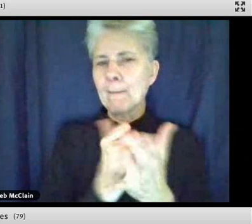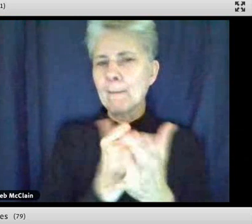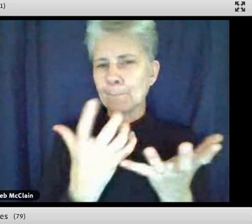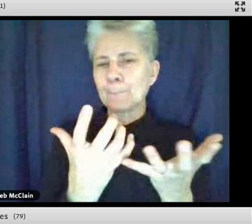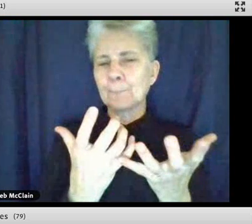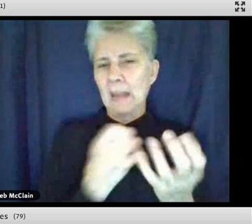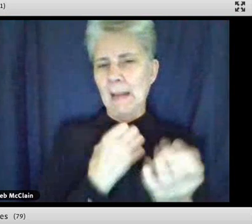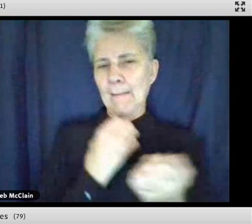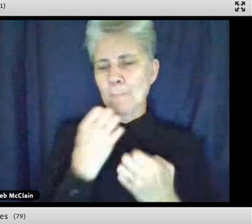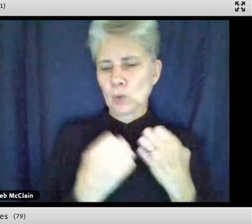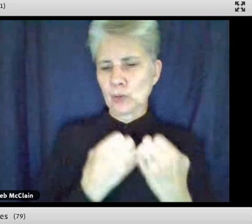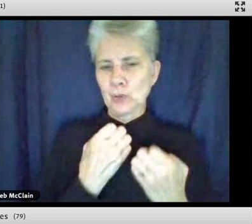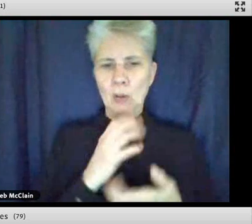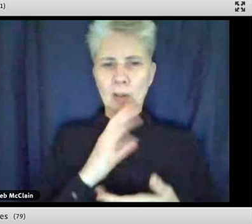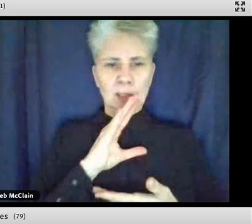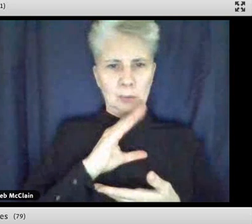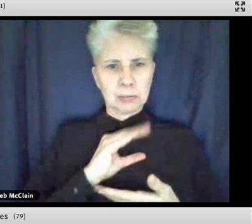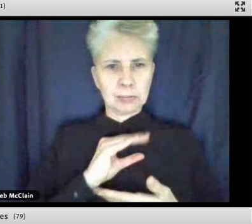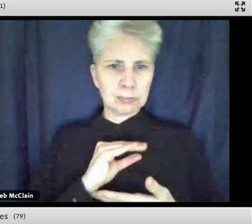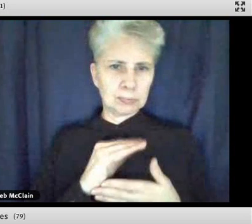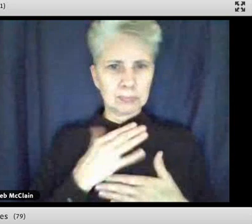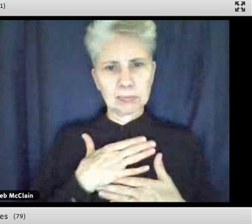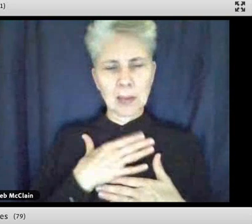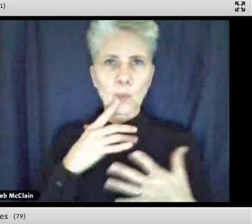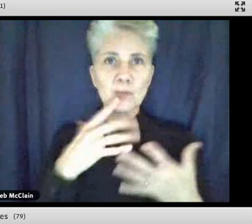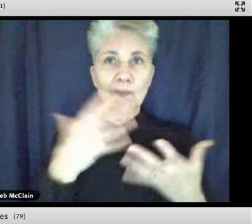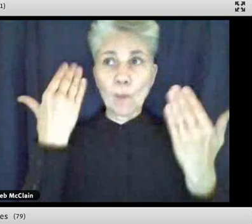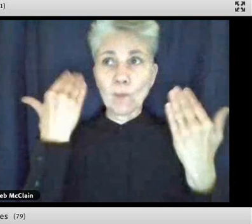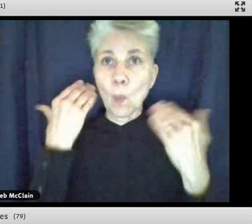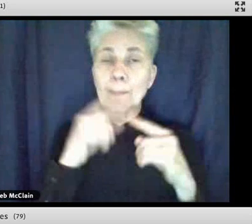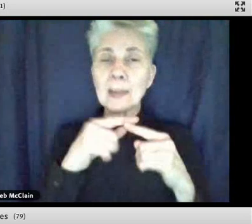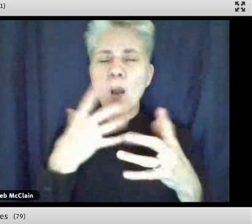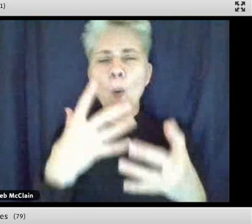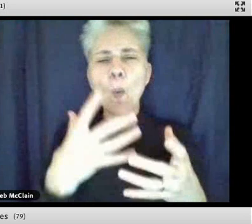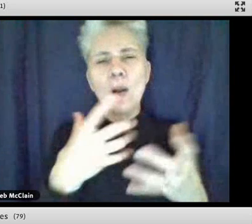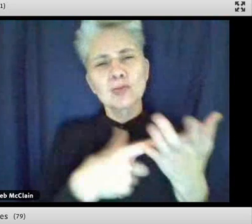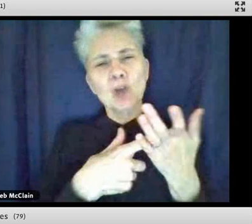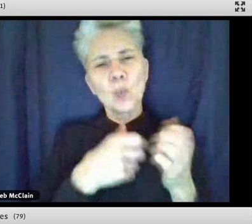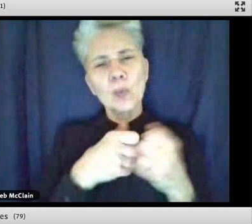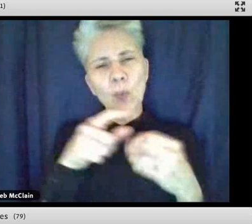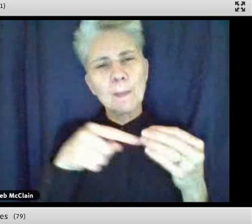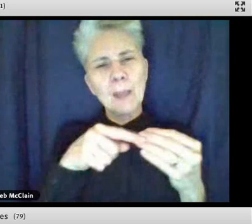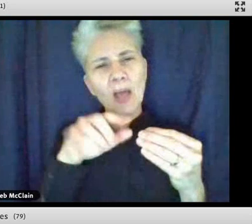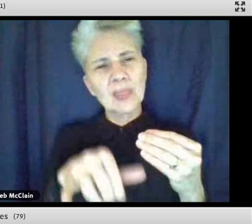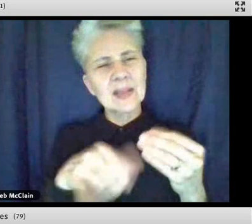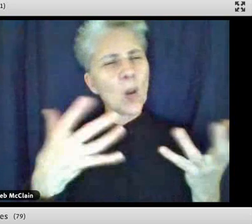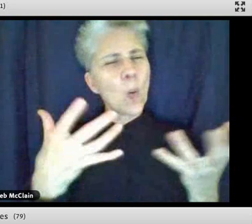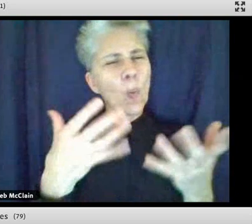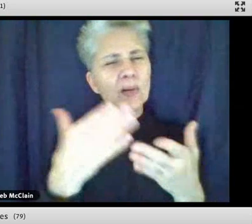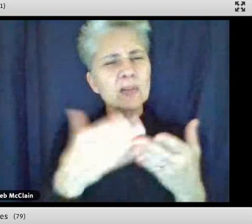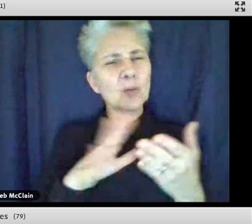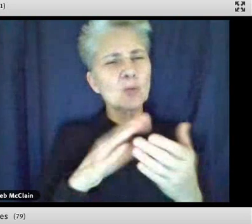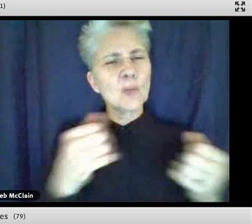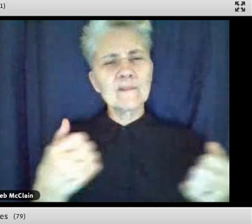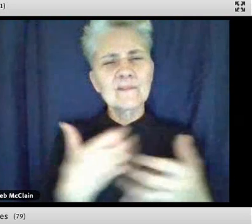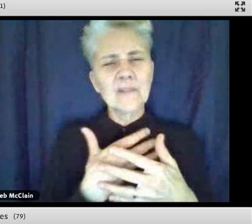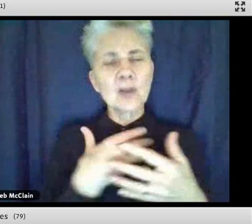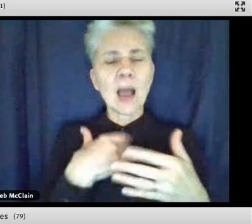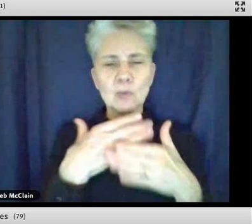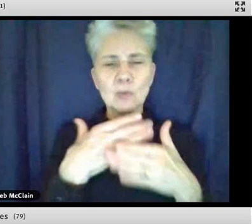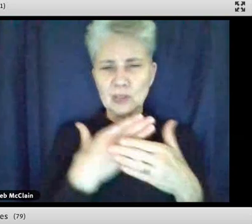emotionally. I don't want you to feel overwhelmed, but I just wanted to talk to you about this. What are some of your fears? And I'm going to share